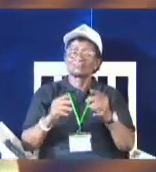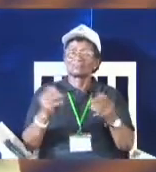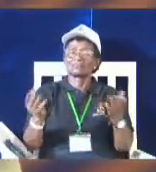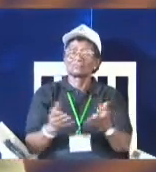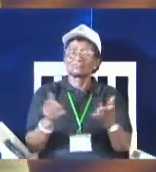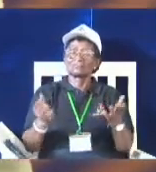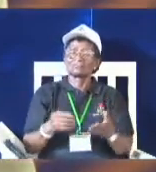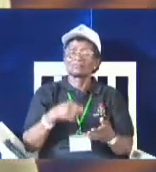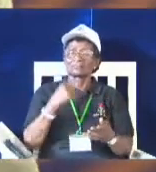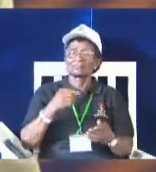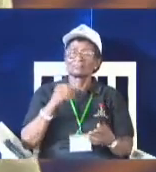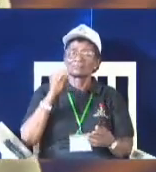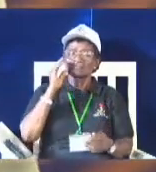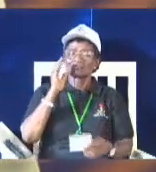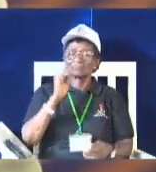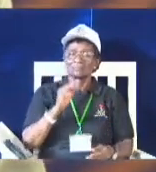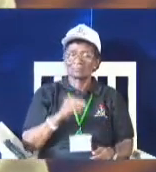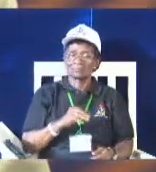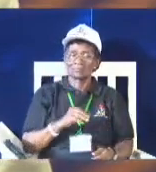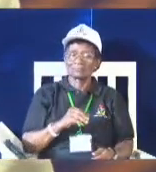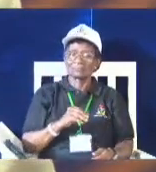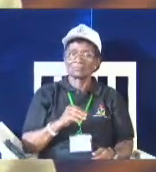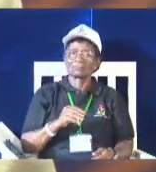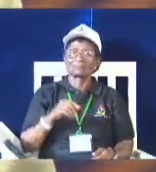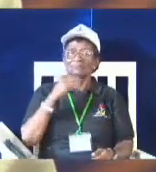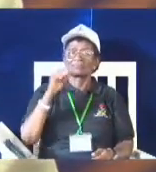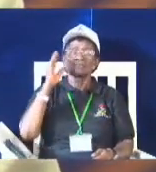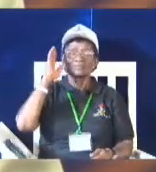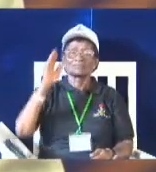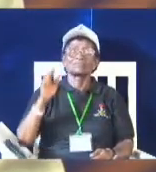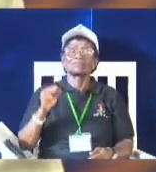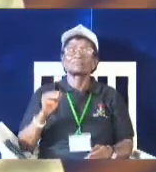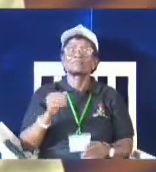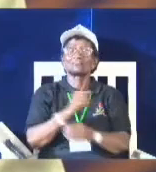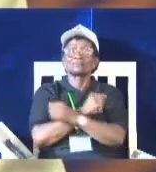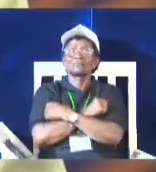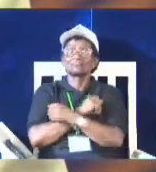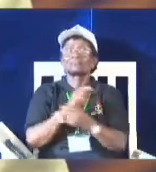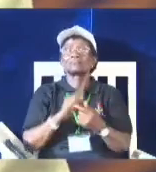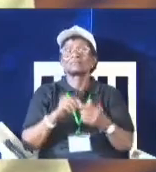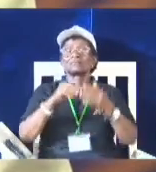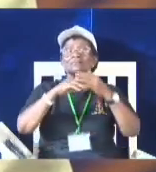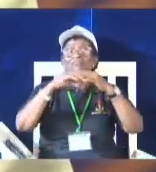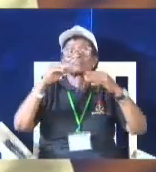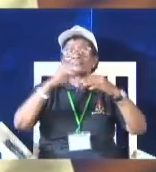who would love to build a church for God once every year.